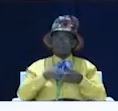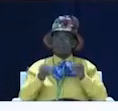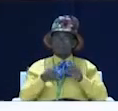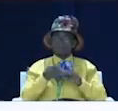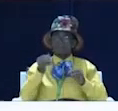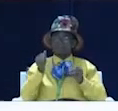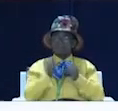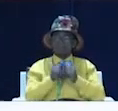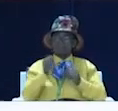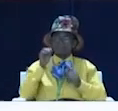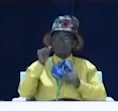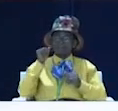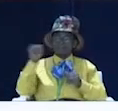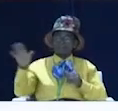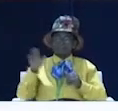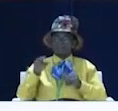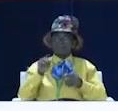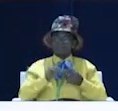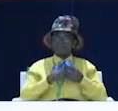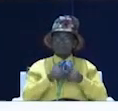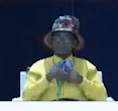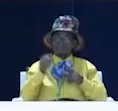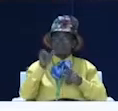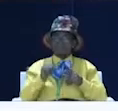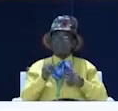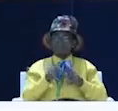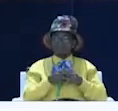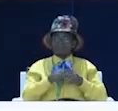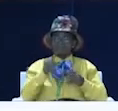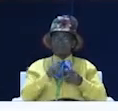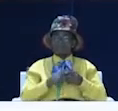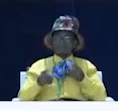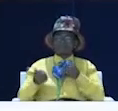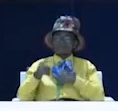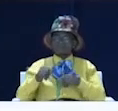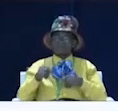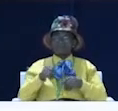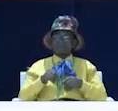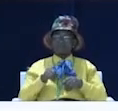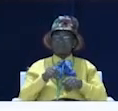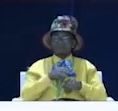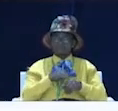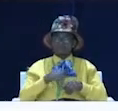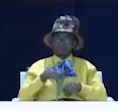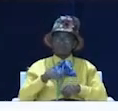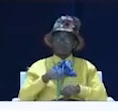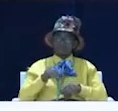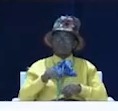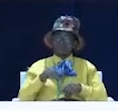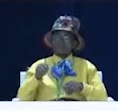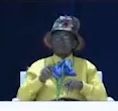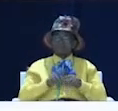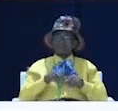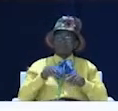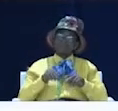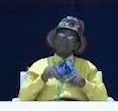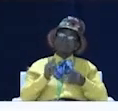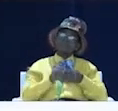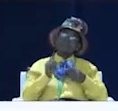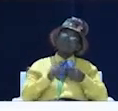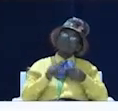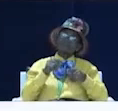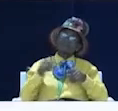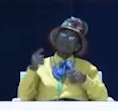come to his house to sit on the same chair and pray. And they were all getting